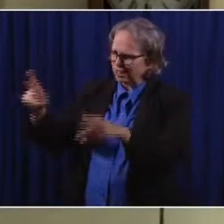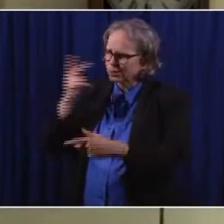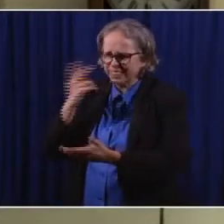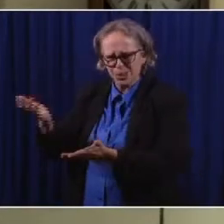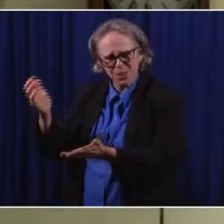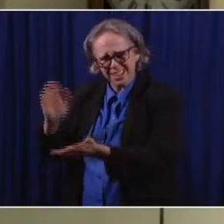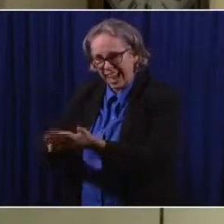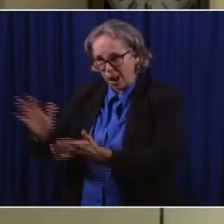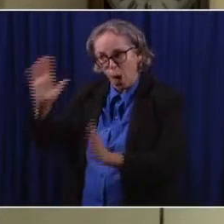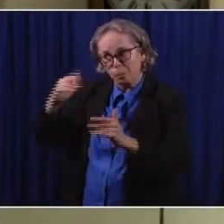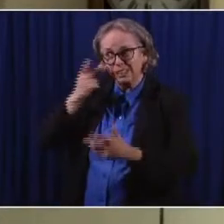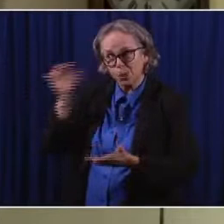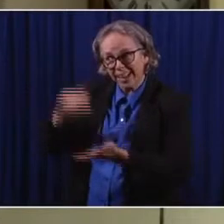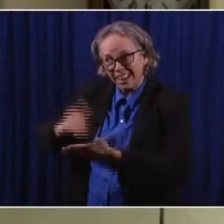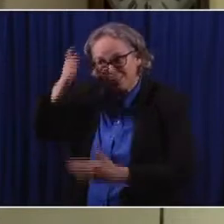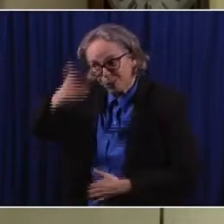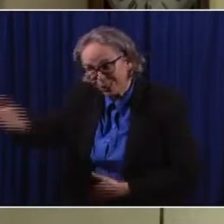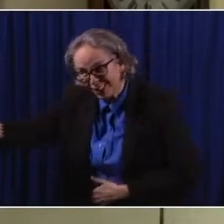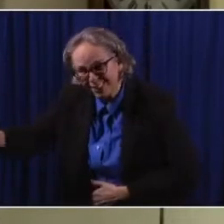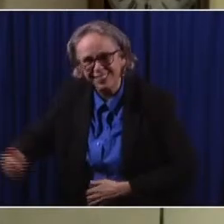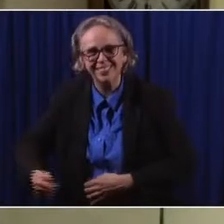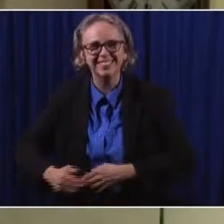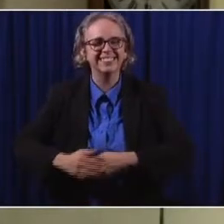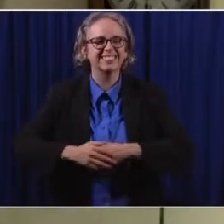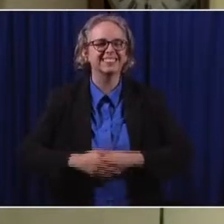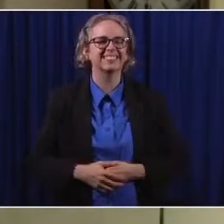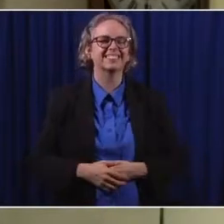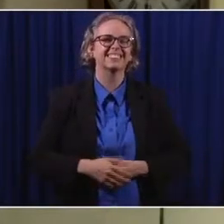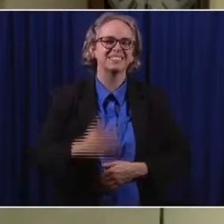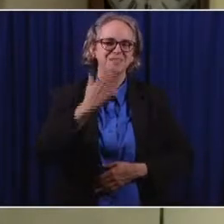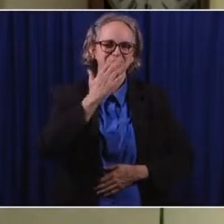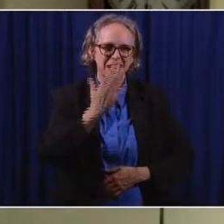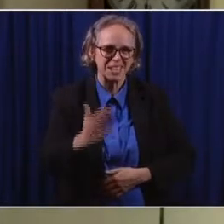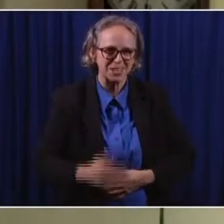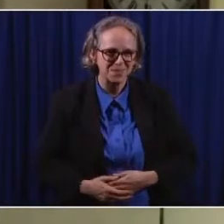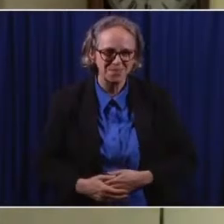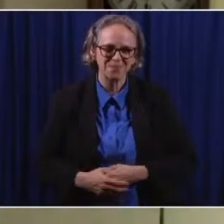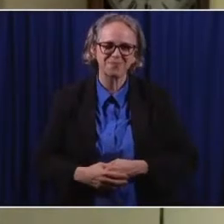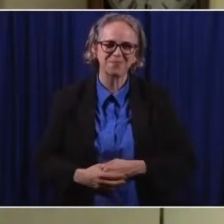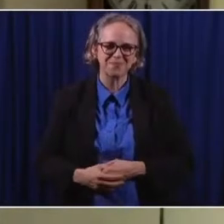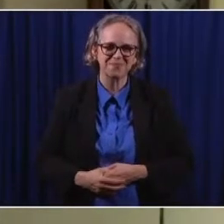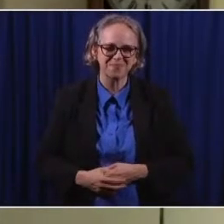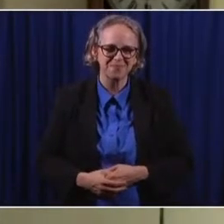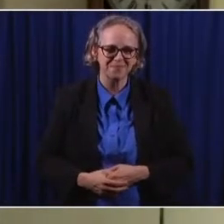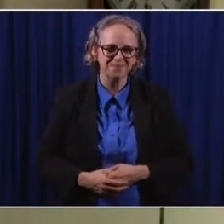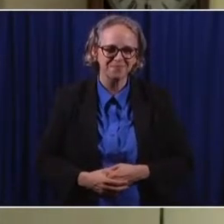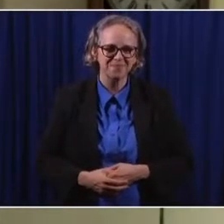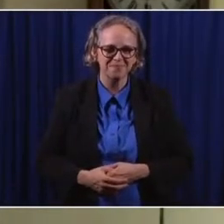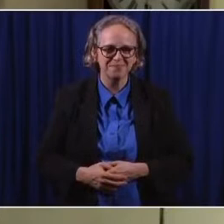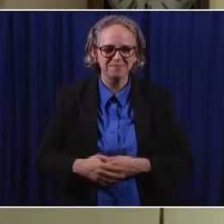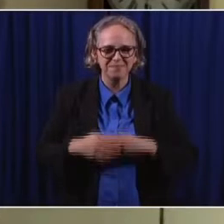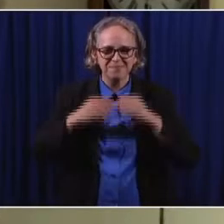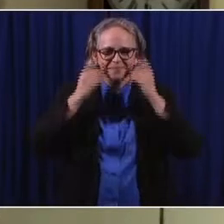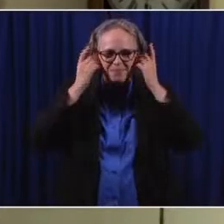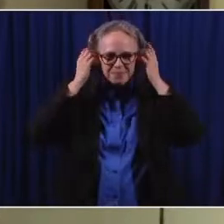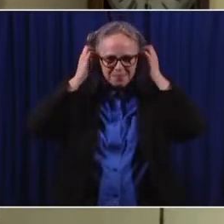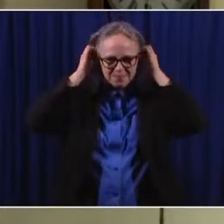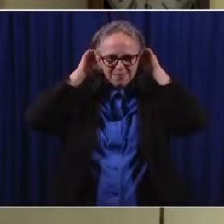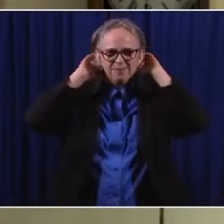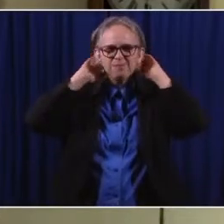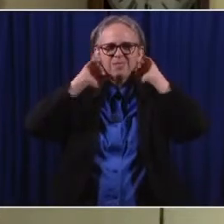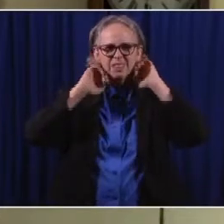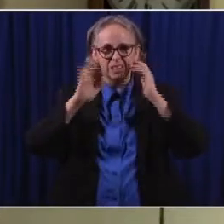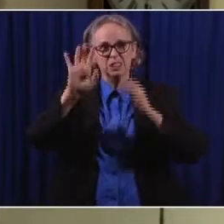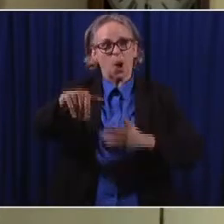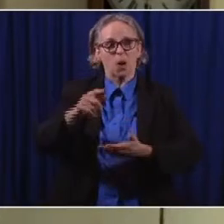We appreciate it. Absolutely. Thank you very much. To continue on what Dr. Manning said last week, Fran and I got our flu